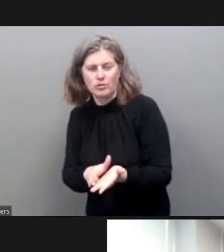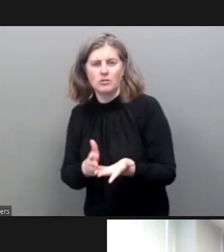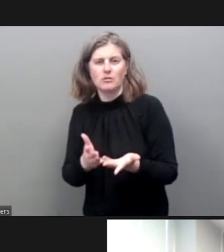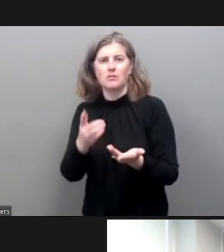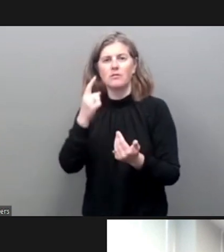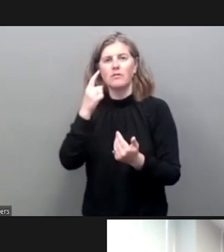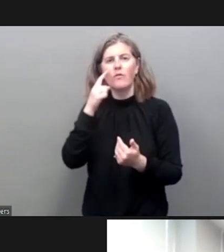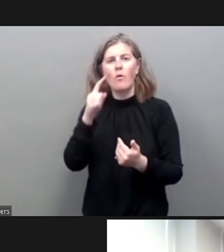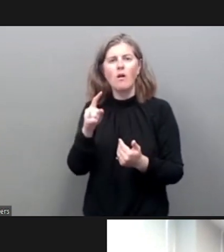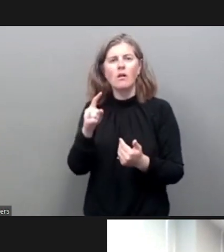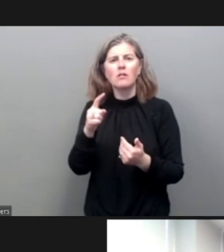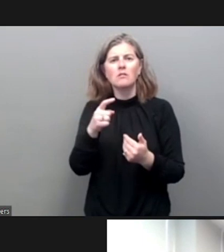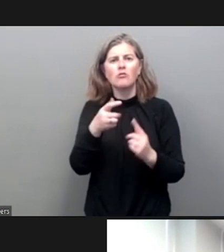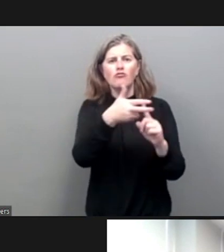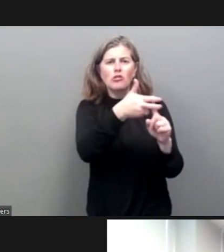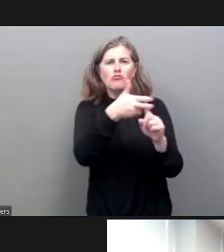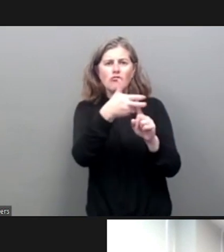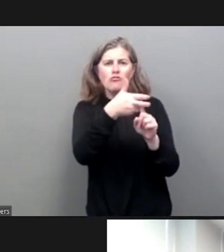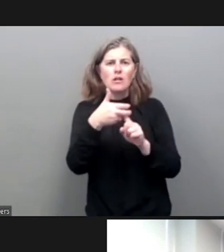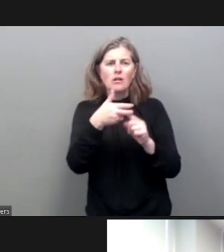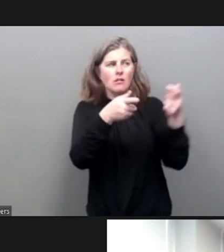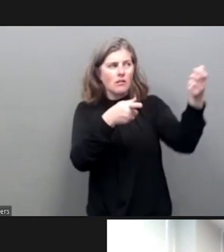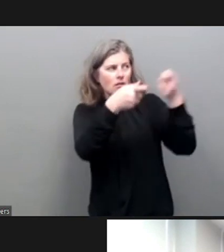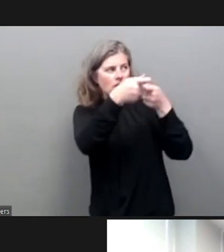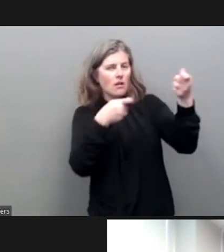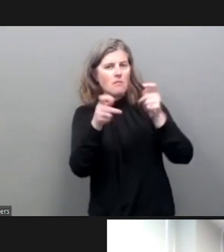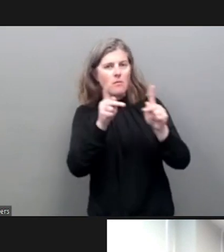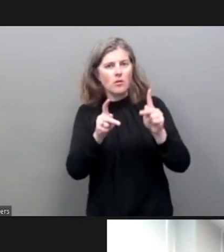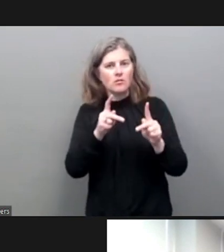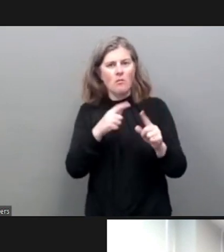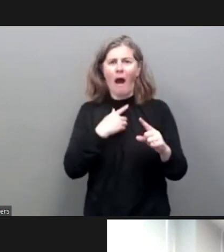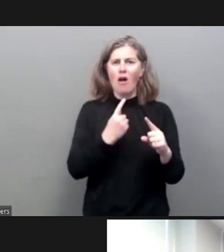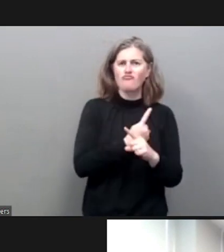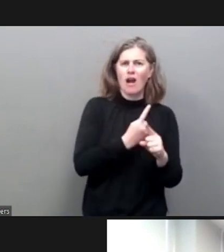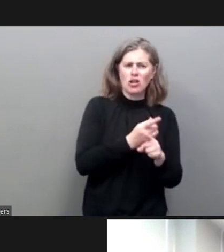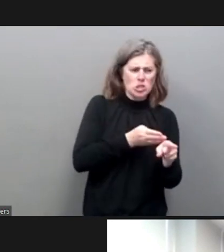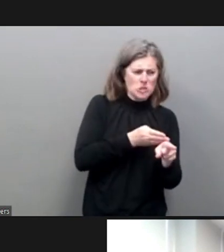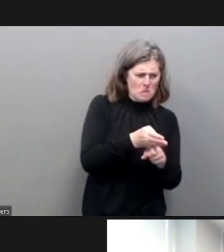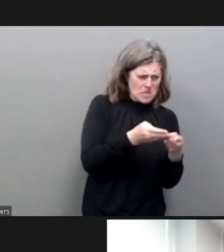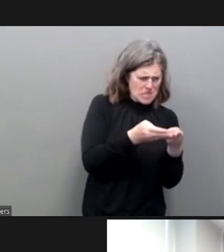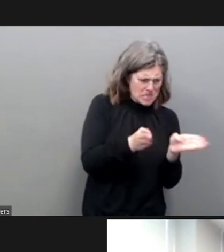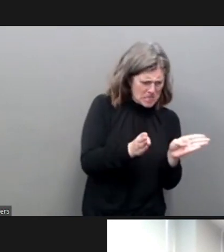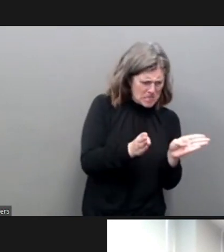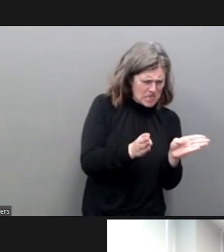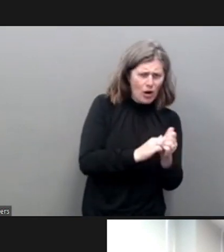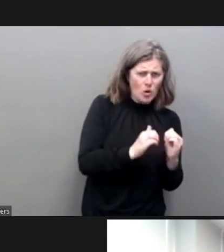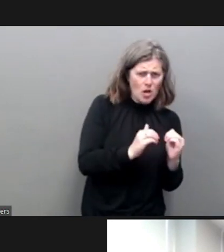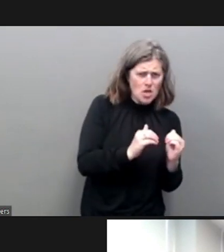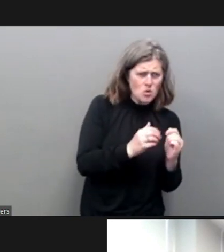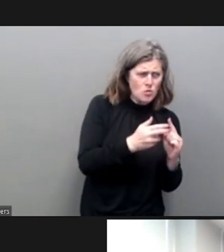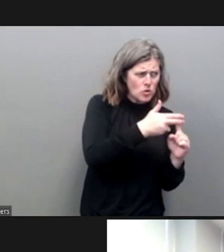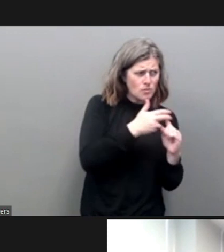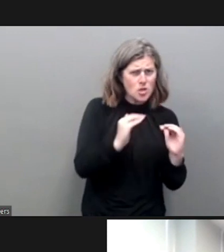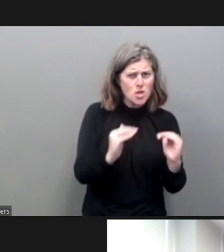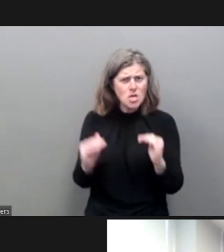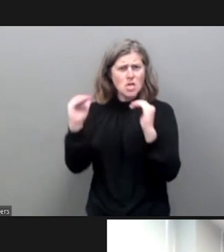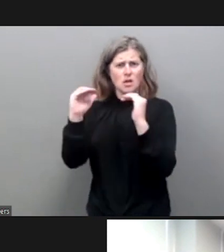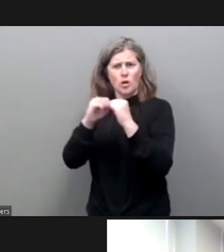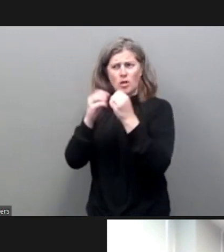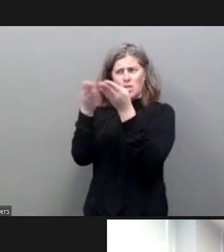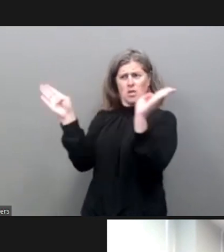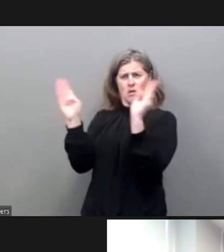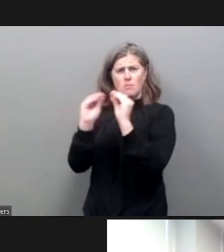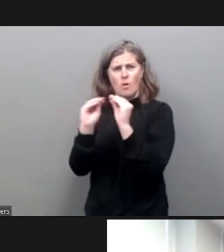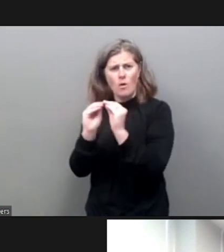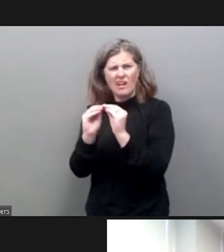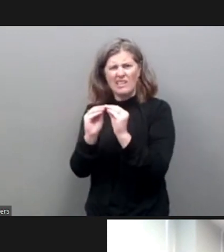for recruiting providers to work outside of their regular scope of practice. I'm wondering if the situation, since this spike